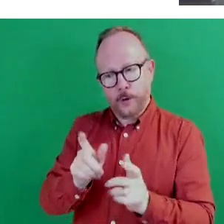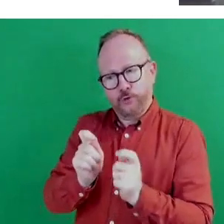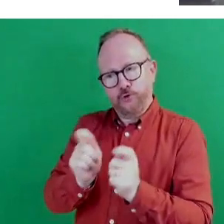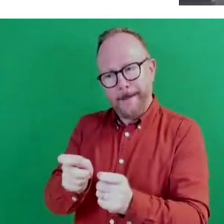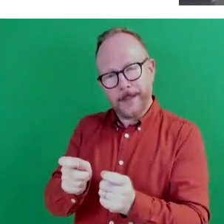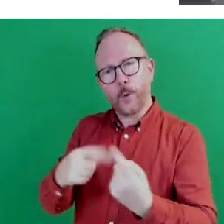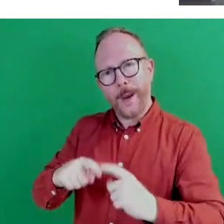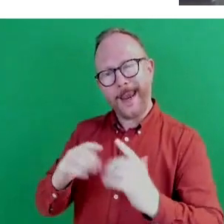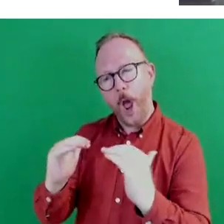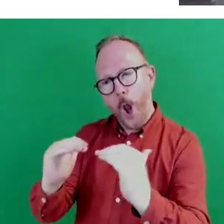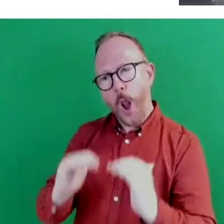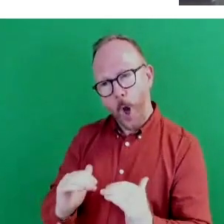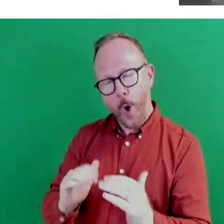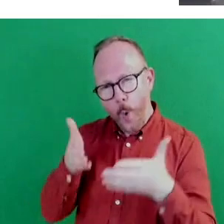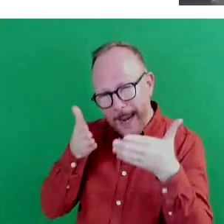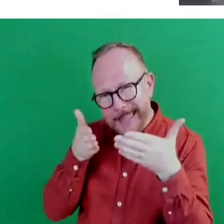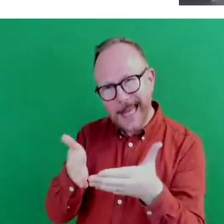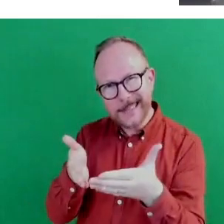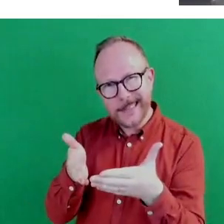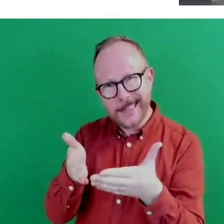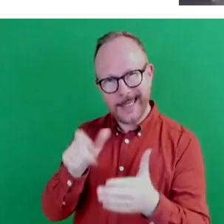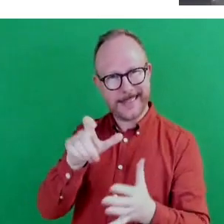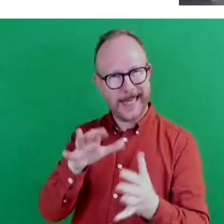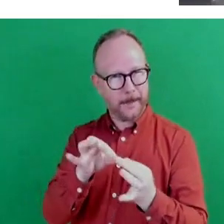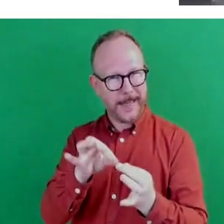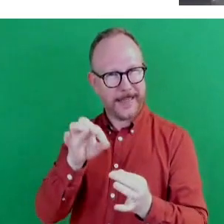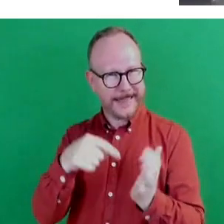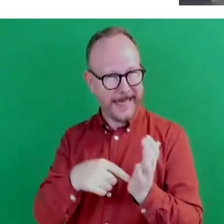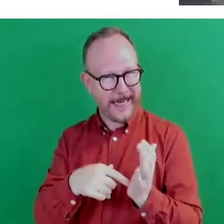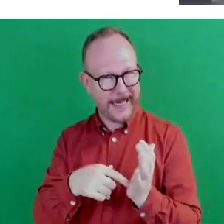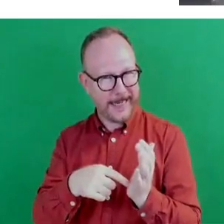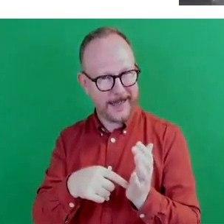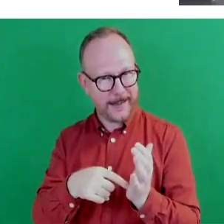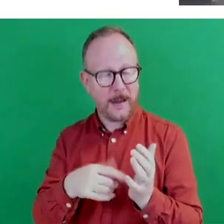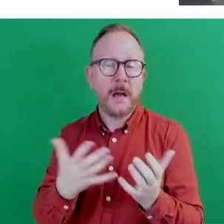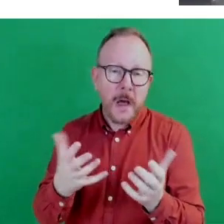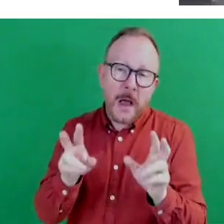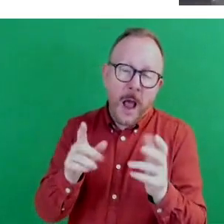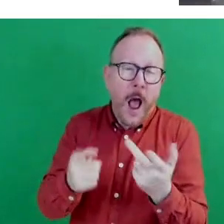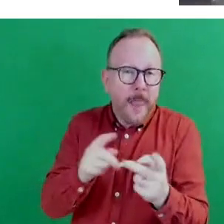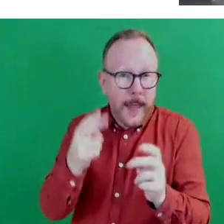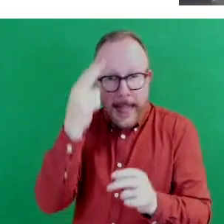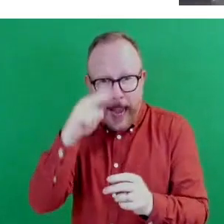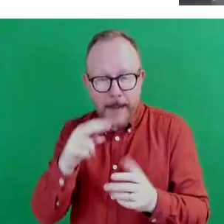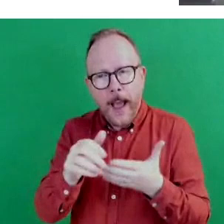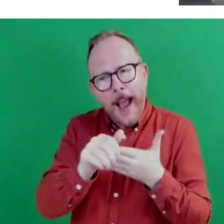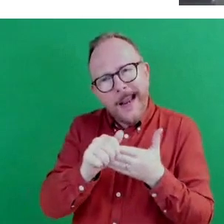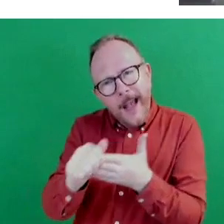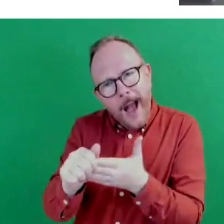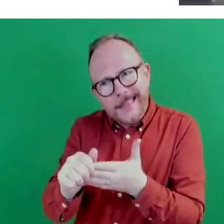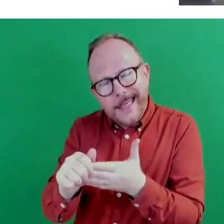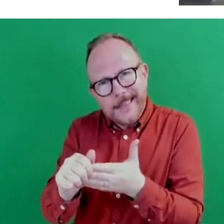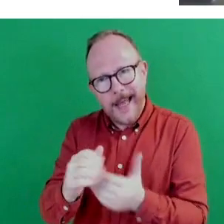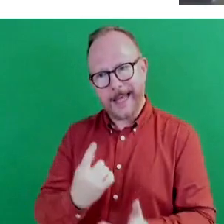intensity CBT interventions, often called guided self-help. So that's a little bit like, so say if we were a